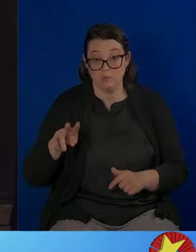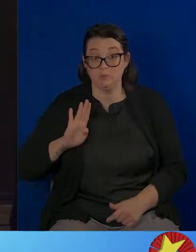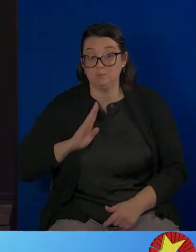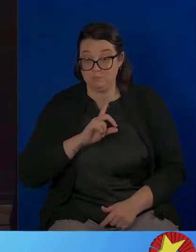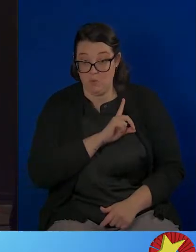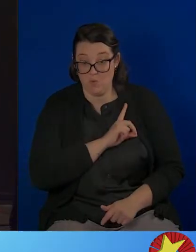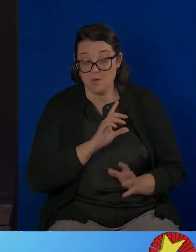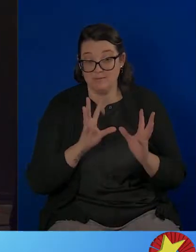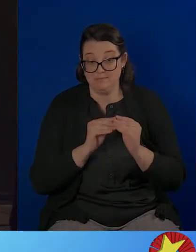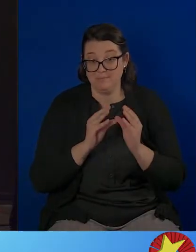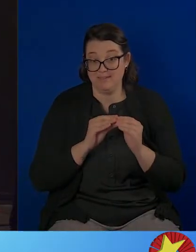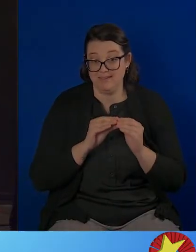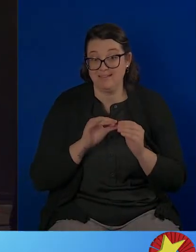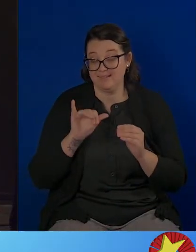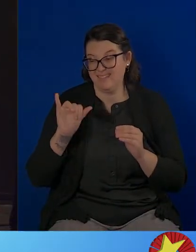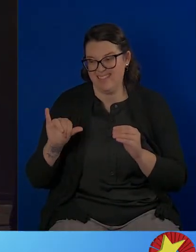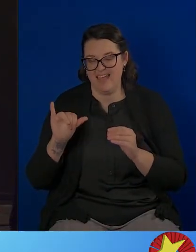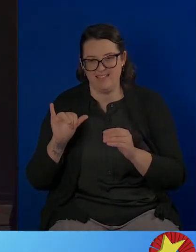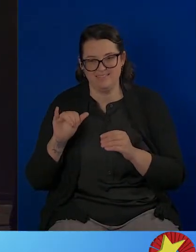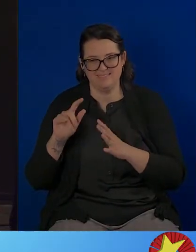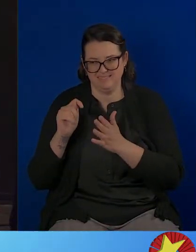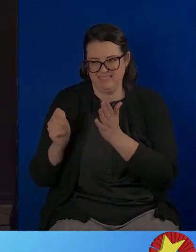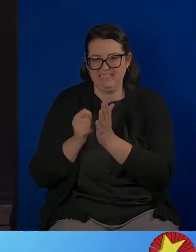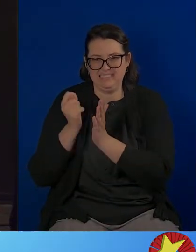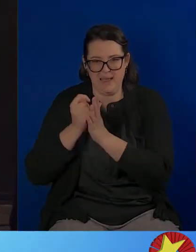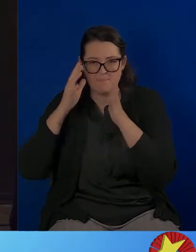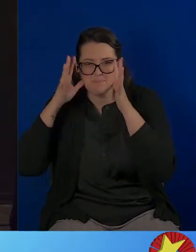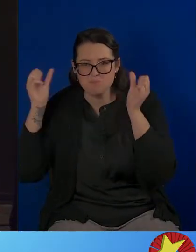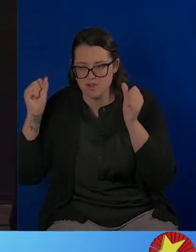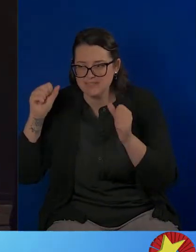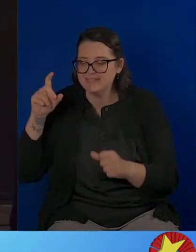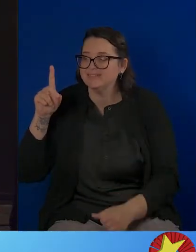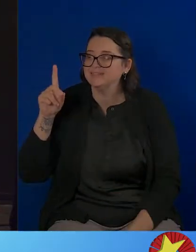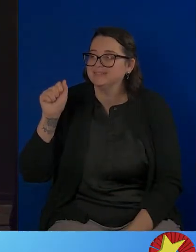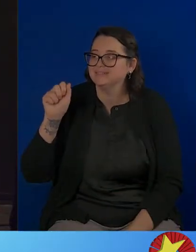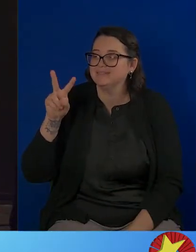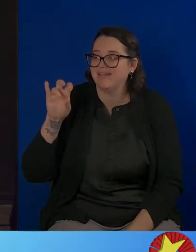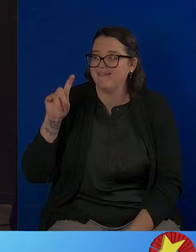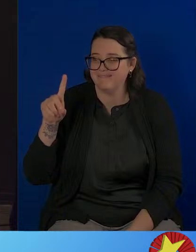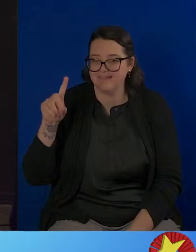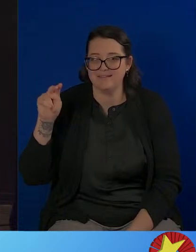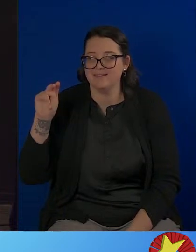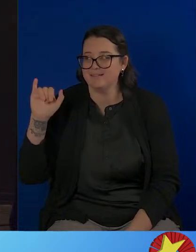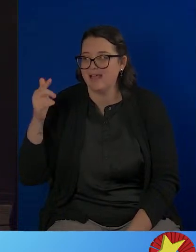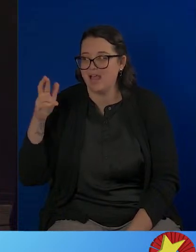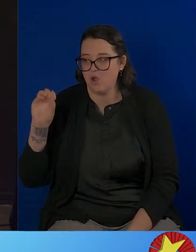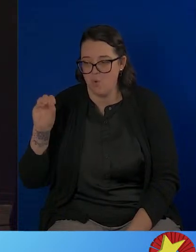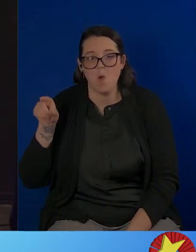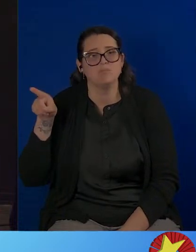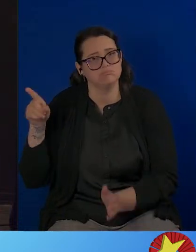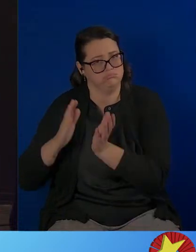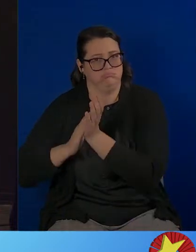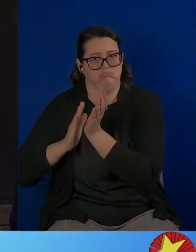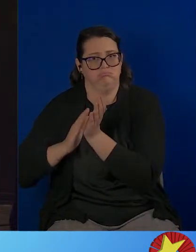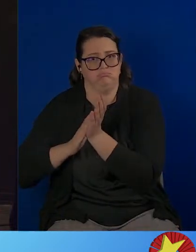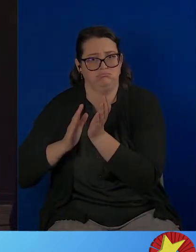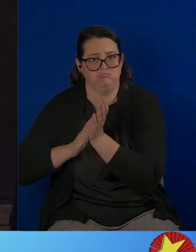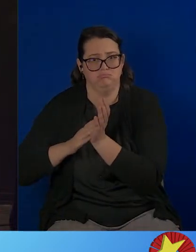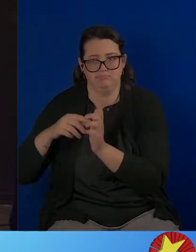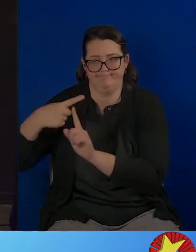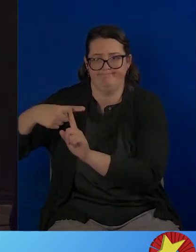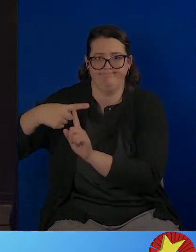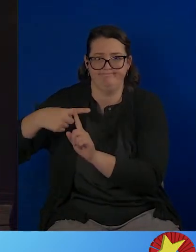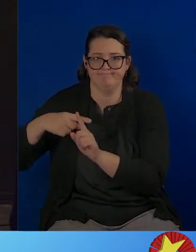the president at the time, David Nigro, commended ASDB for our outstanding